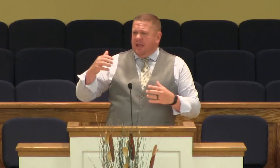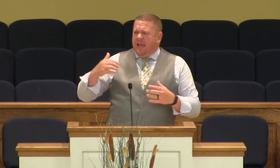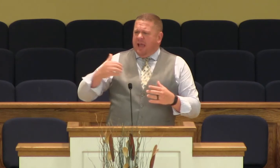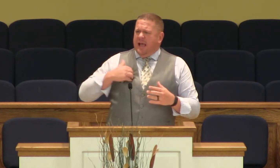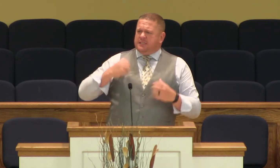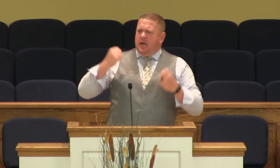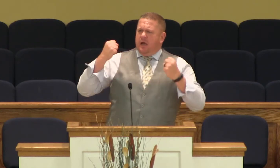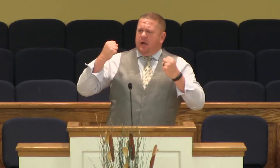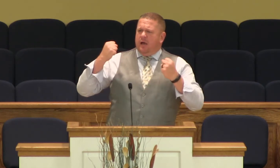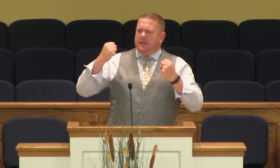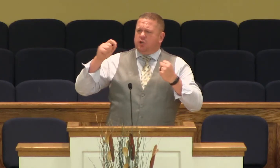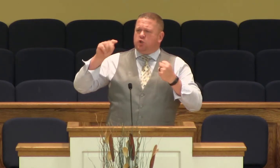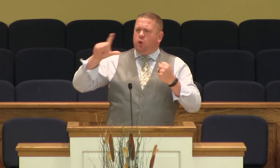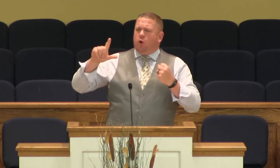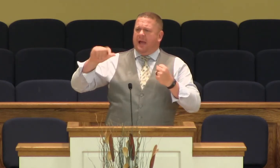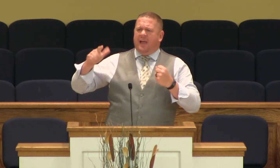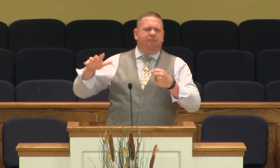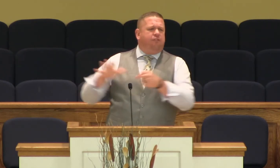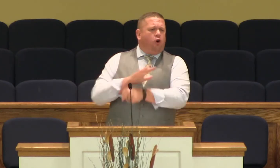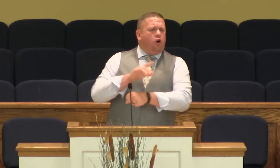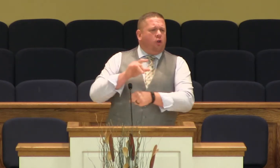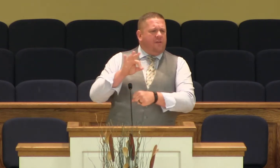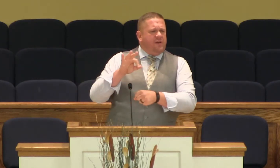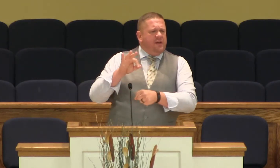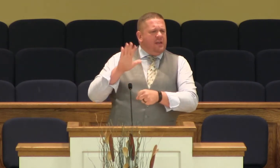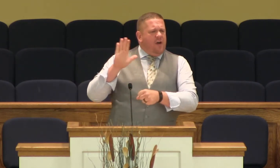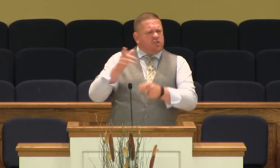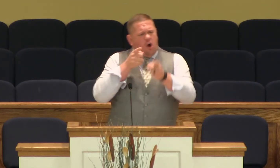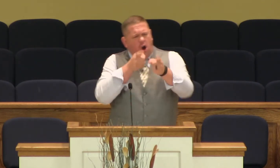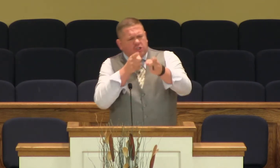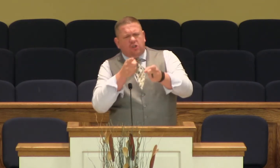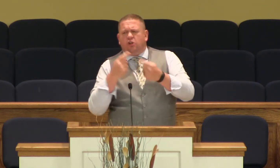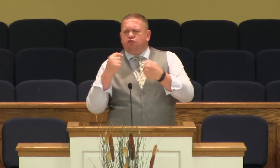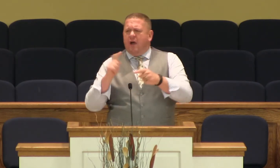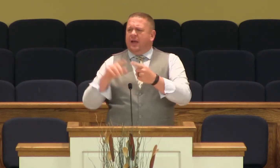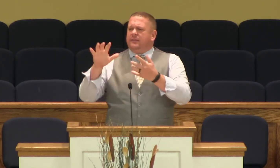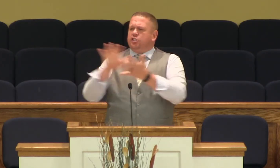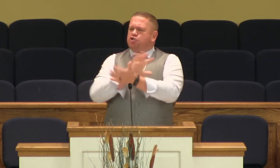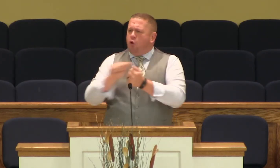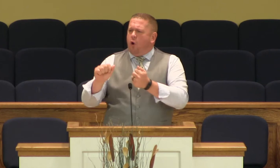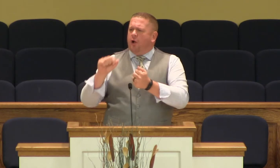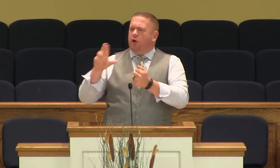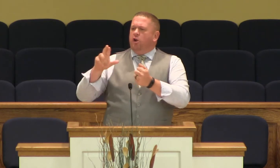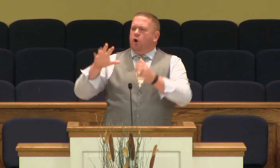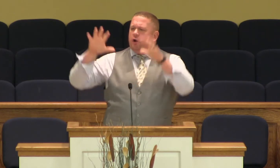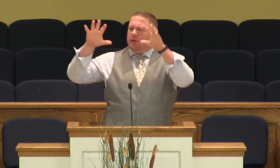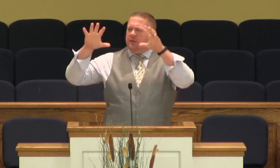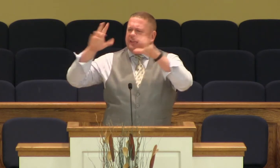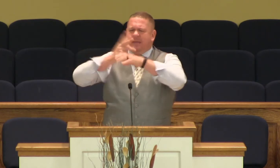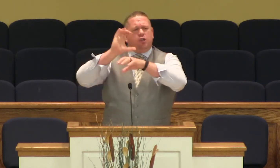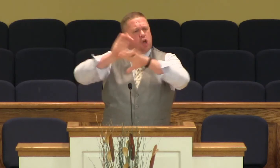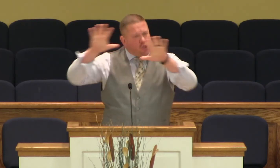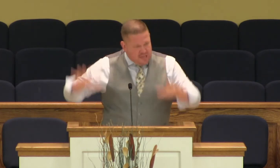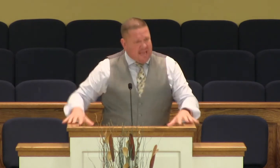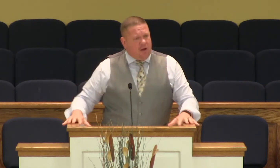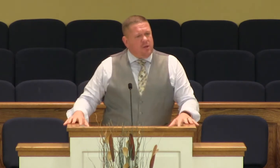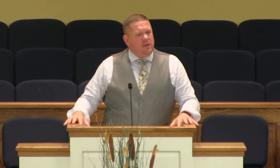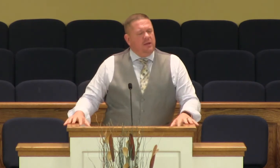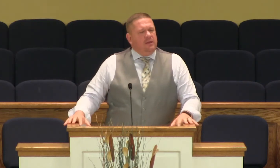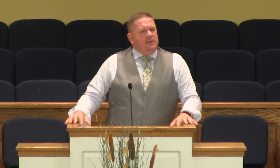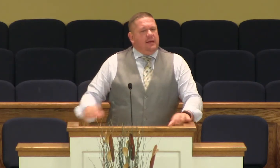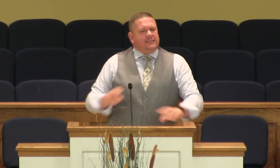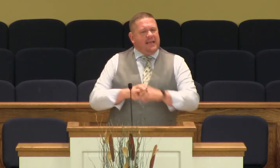devil has a tool bag full of his arsenal to try to destroy or to keep the church